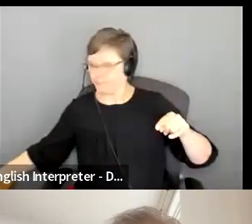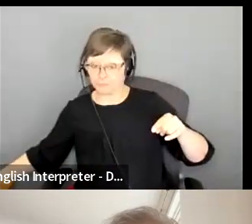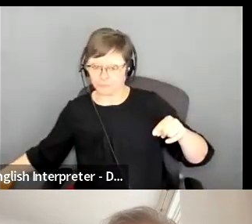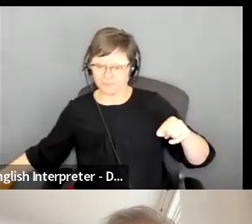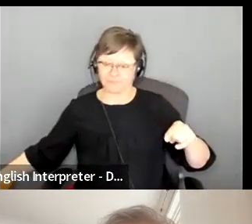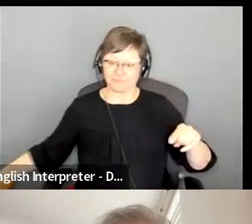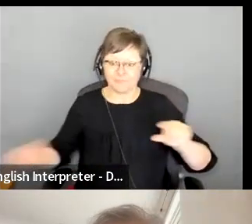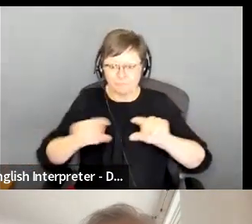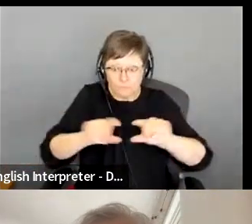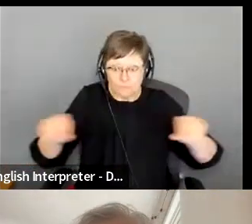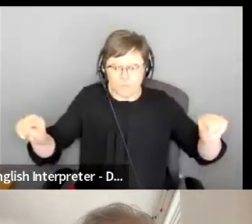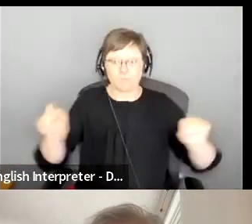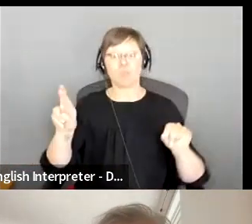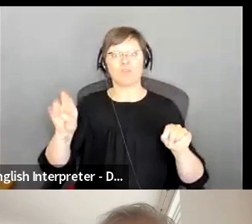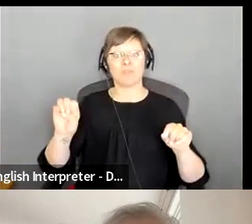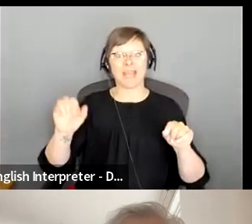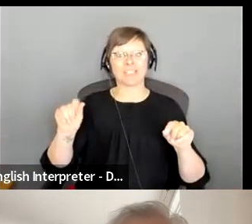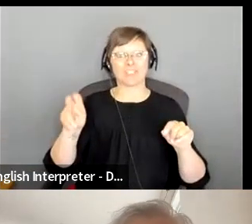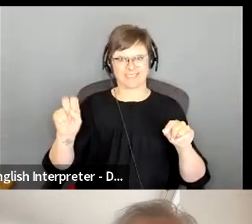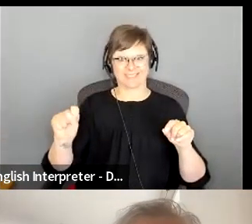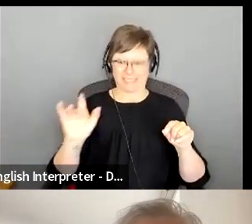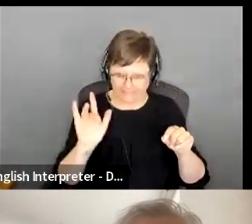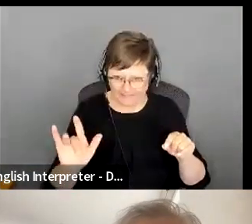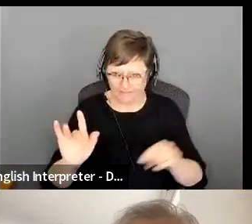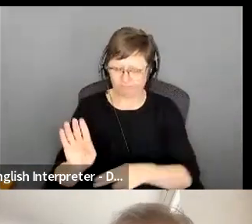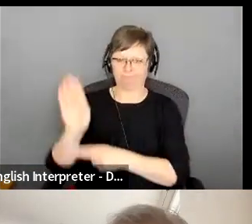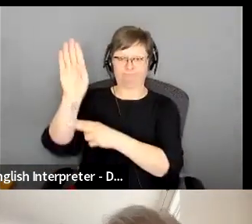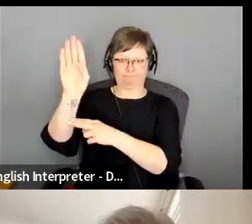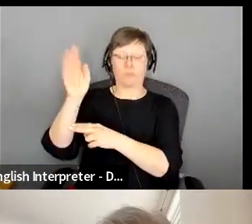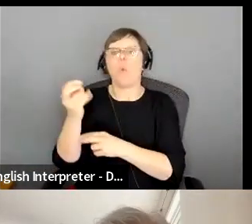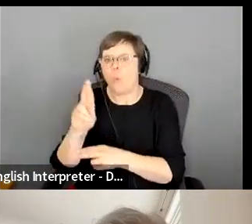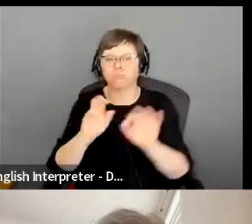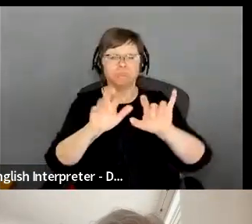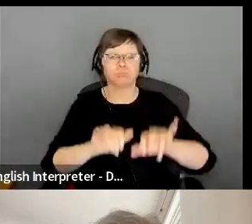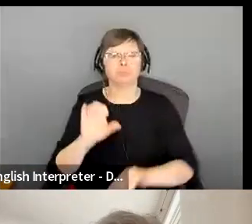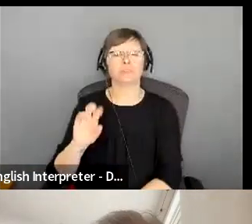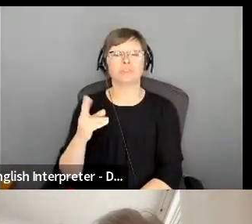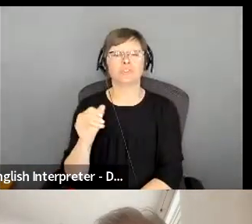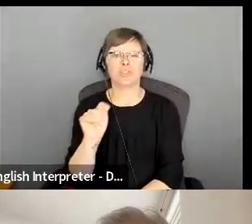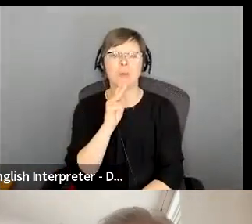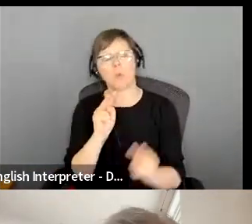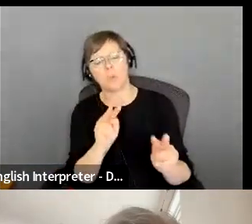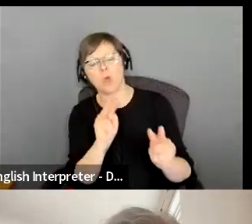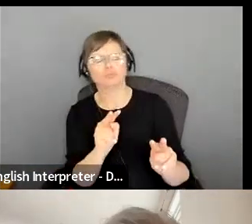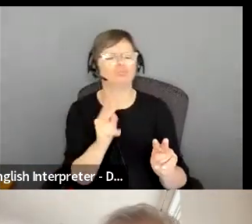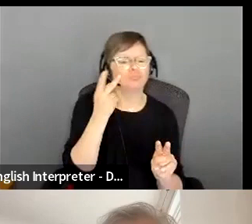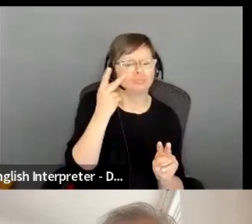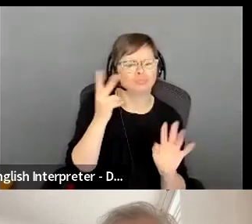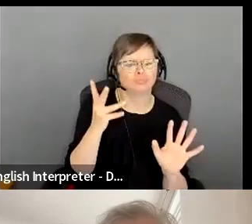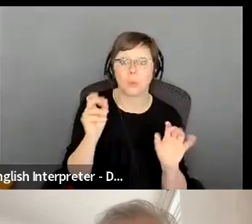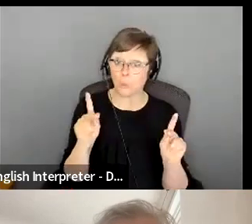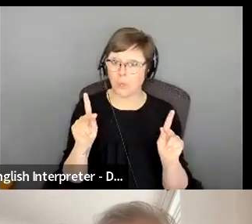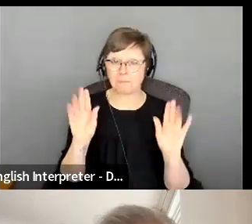or to put your questions in the chat. We will monitor the chat for questions today. Okay, I think that's everything. I'm